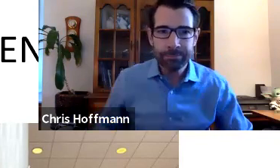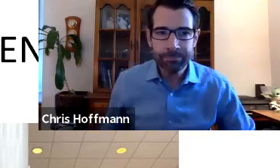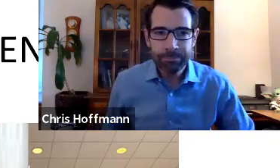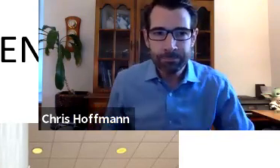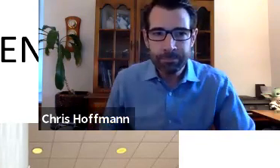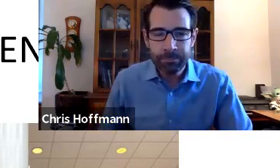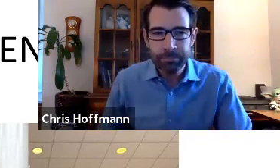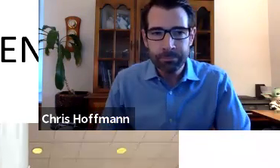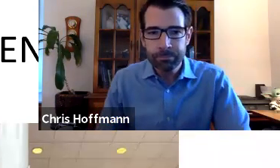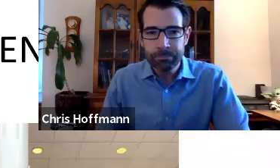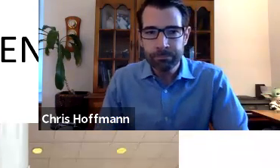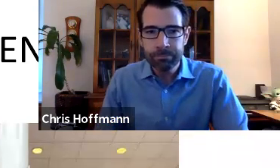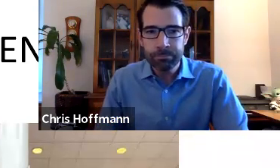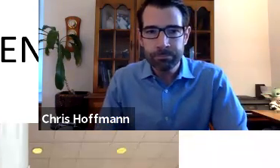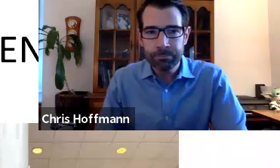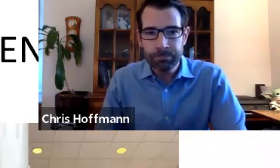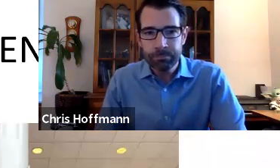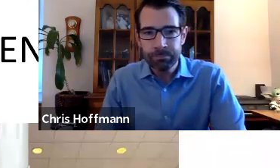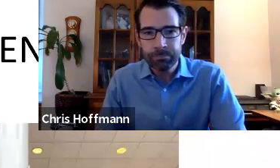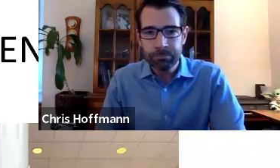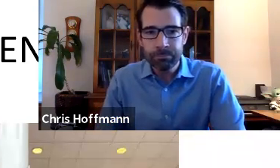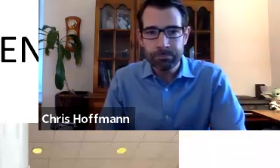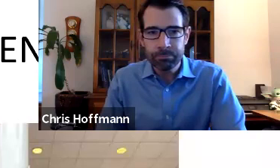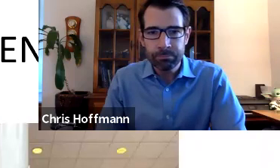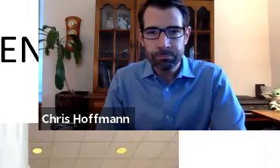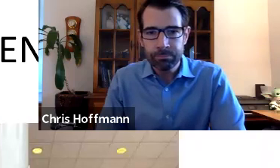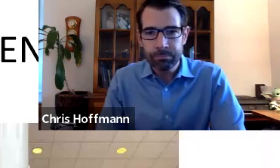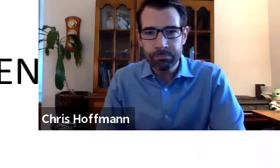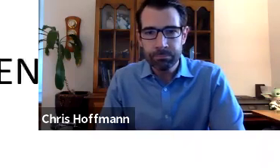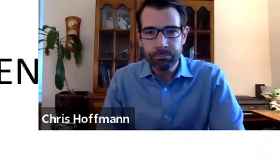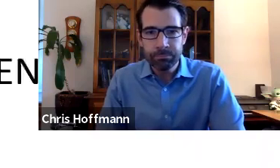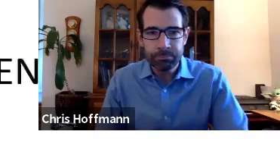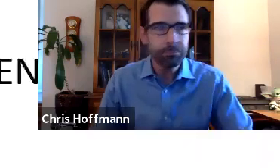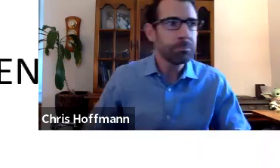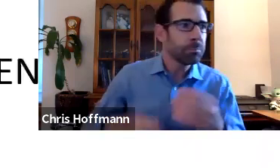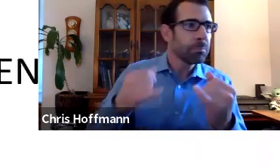this is an excellent example of multiple tactile experiences. Next slide, please.